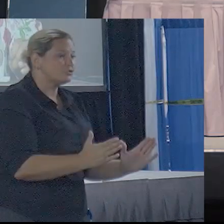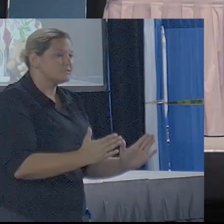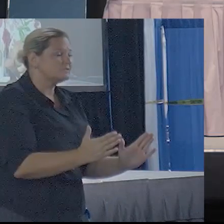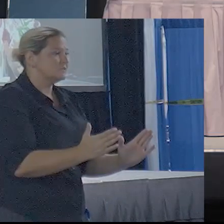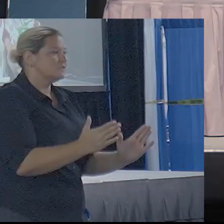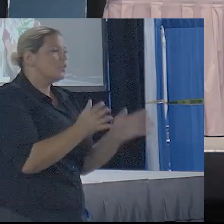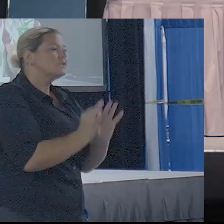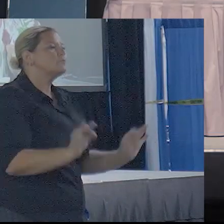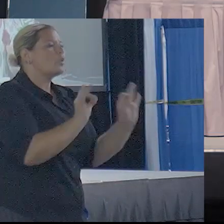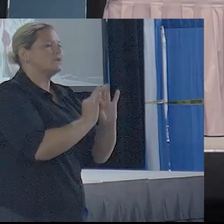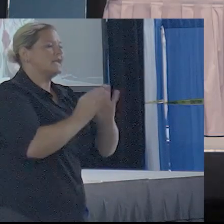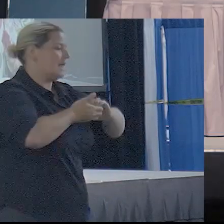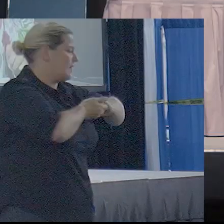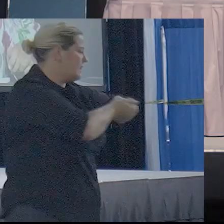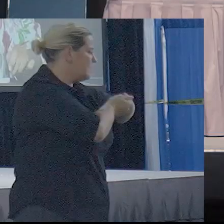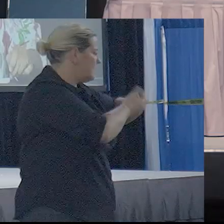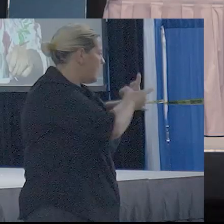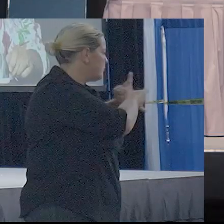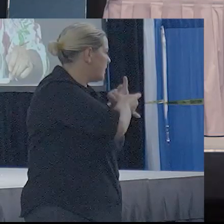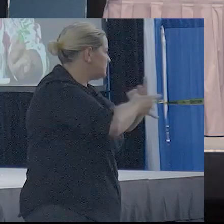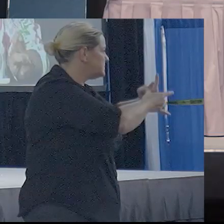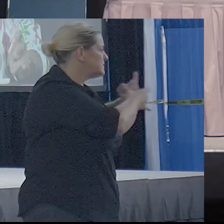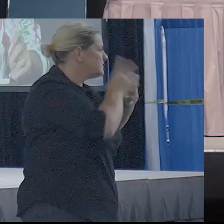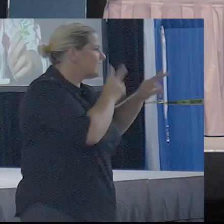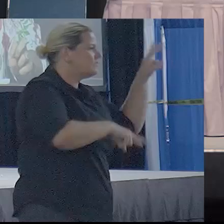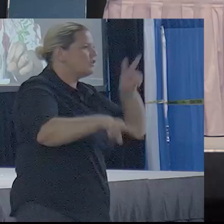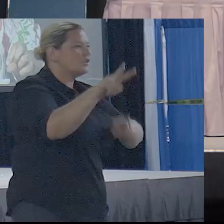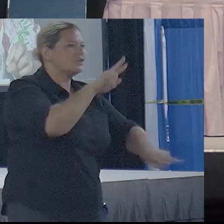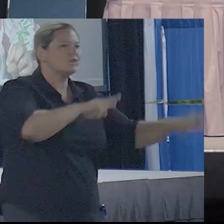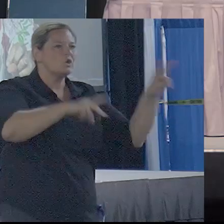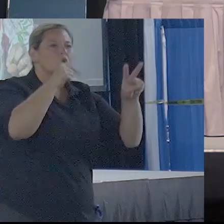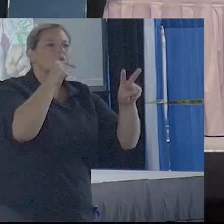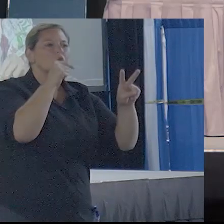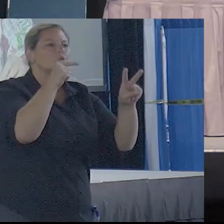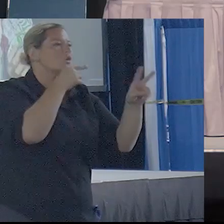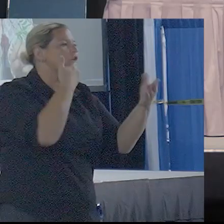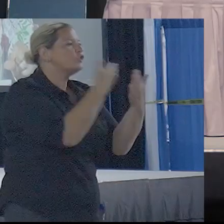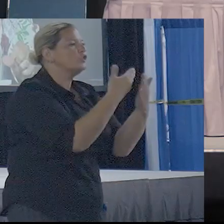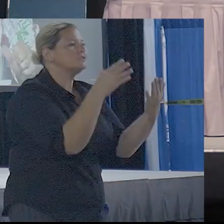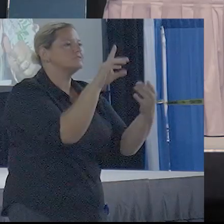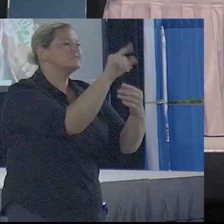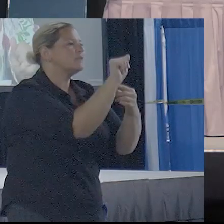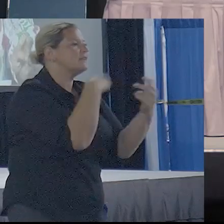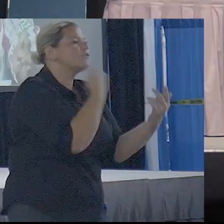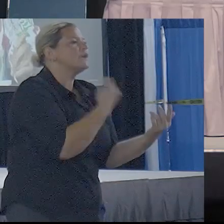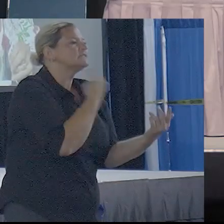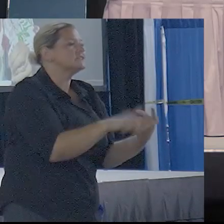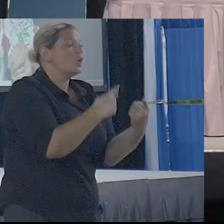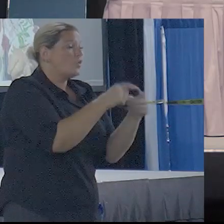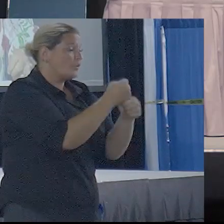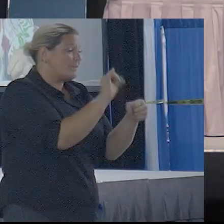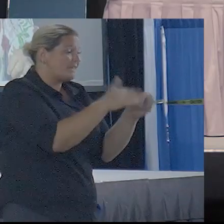and look around at your table and make sure that there are disability voices at the table when you're making those plans. Make sure that